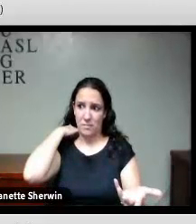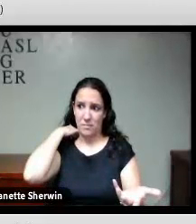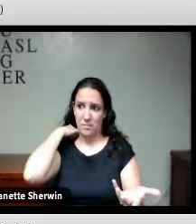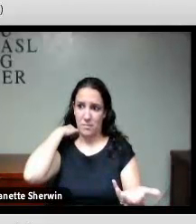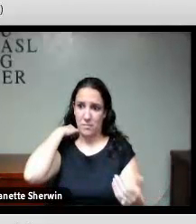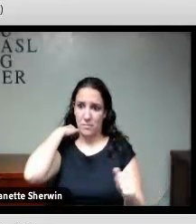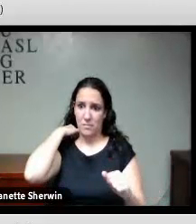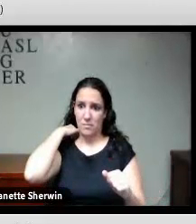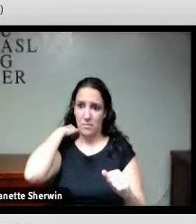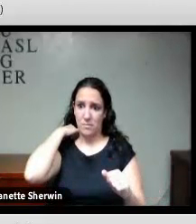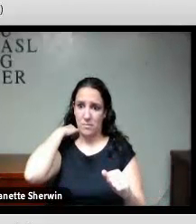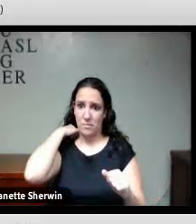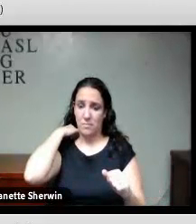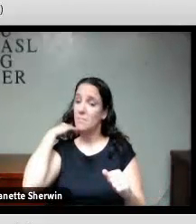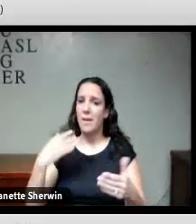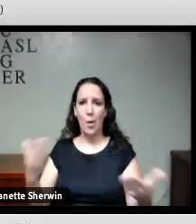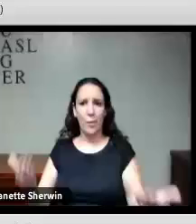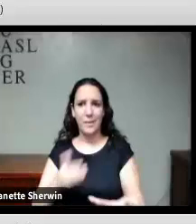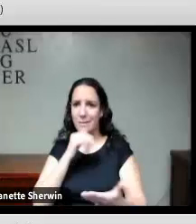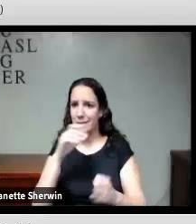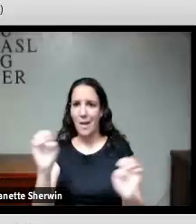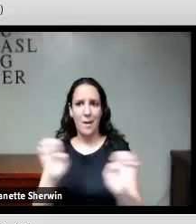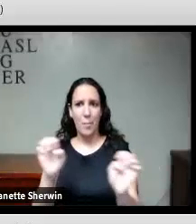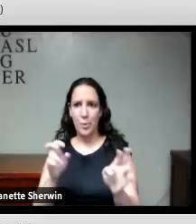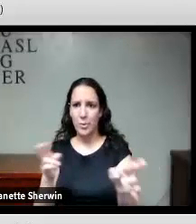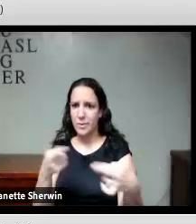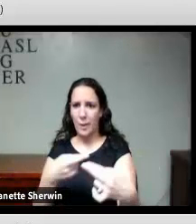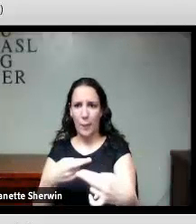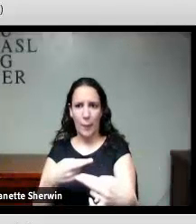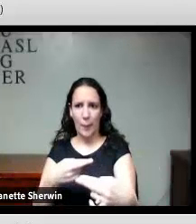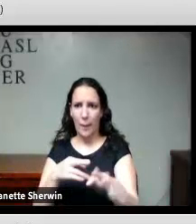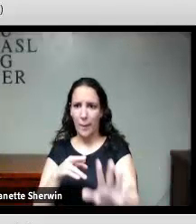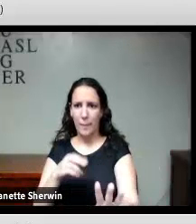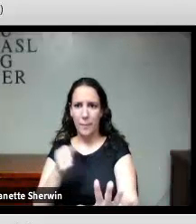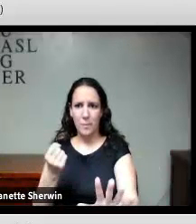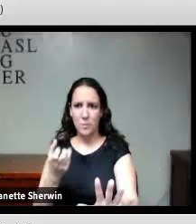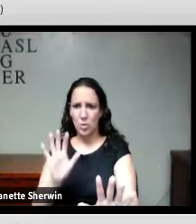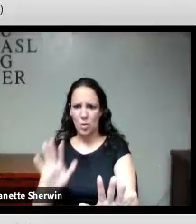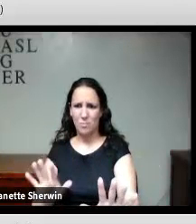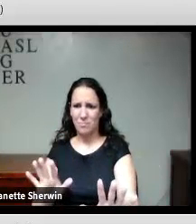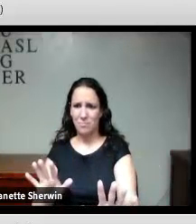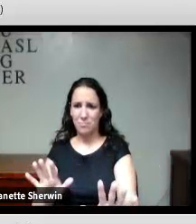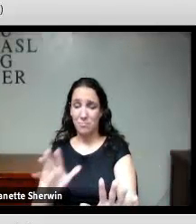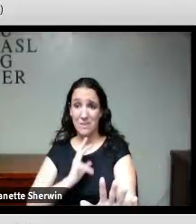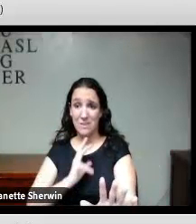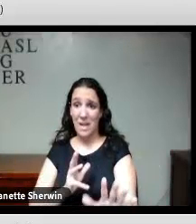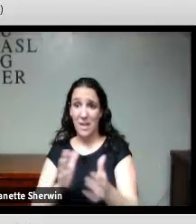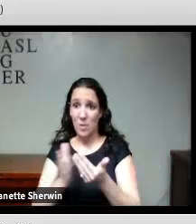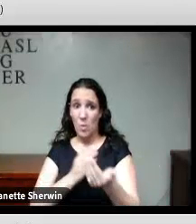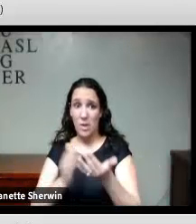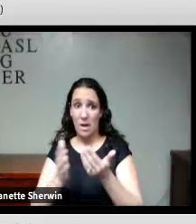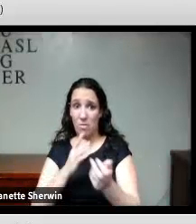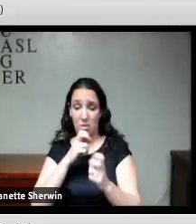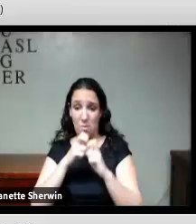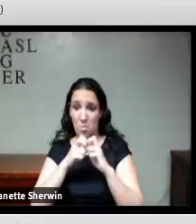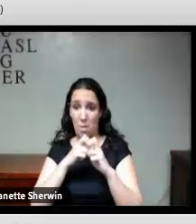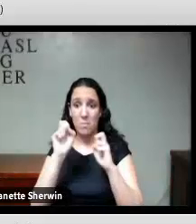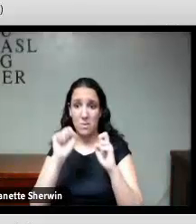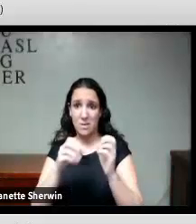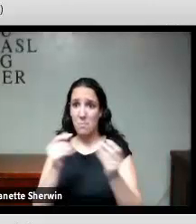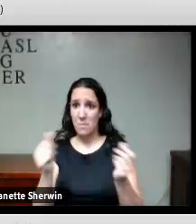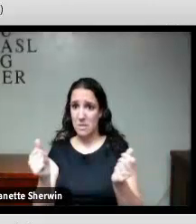is not an emergency room. We're not ER. We don't have to get that wound up in even somebody else's anger, because it's their anger. We